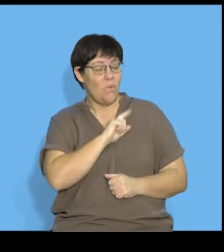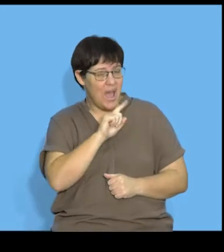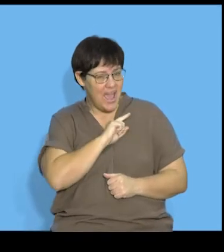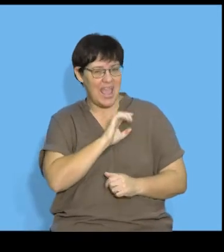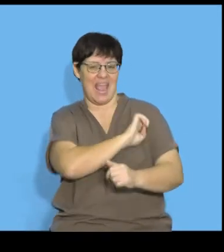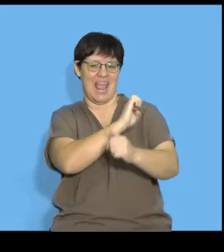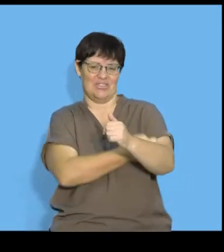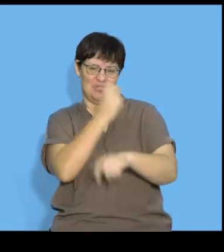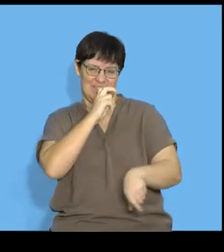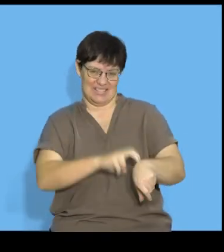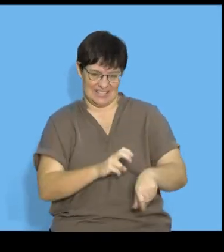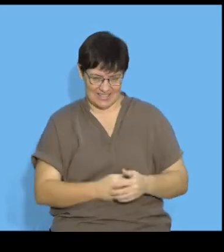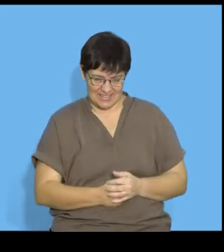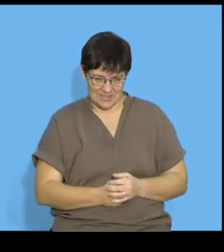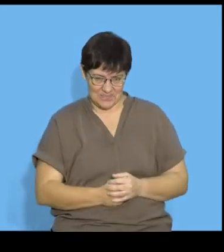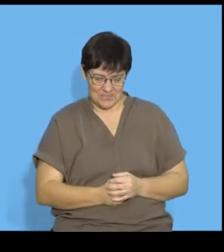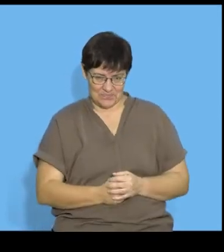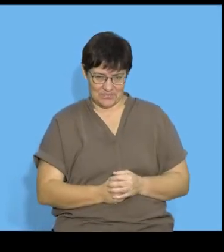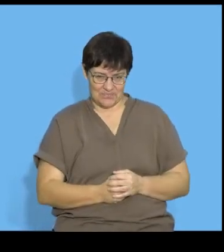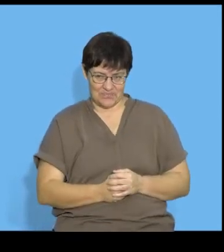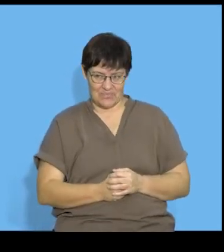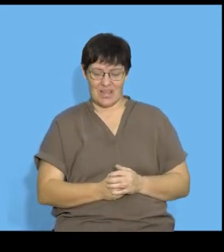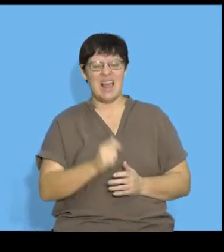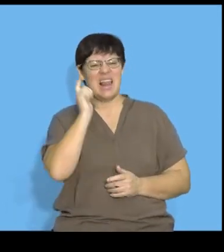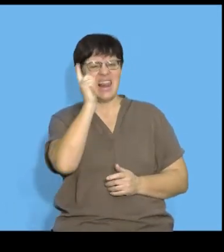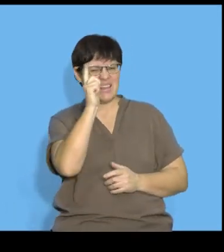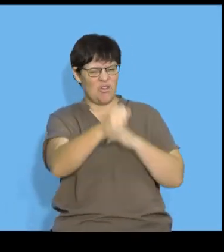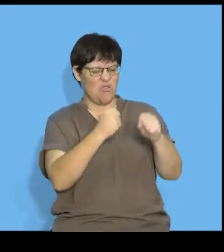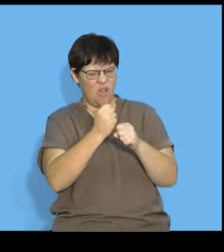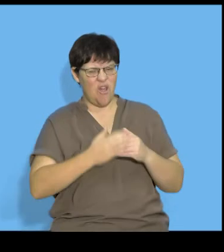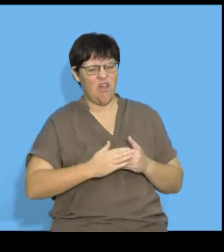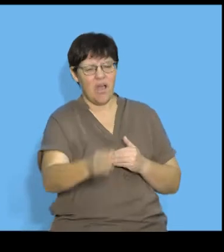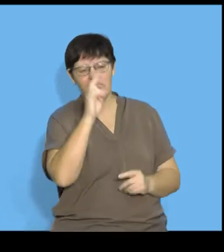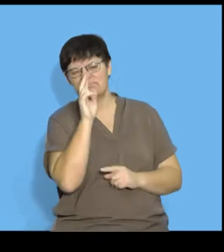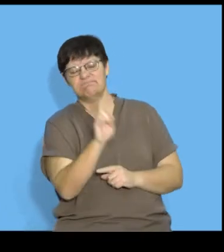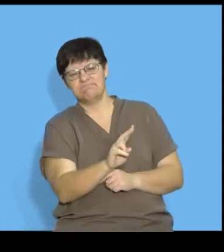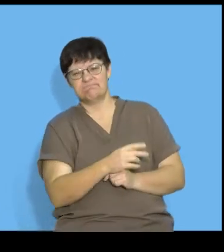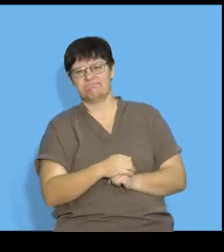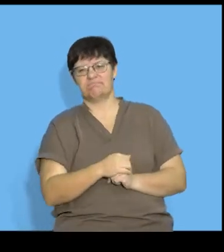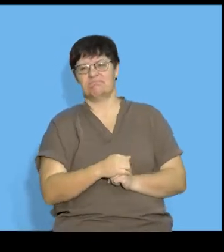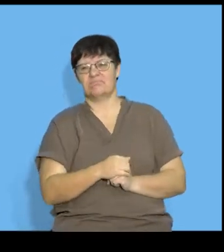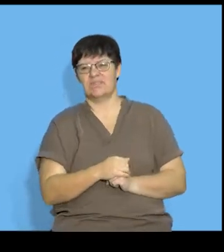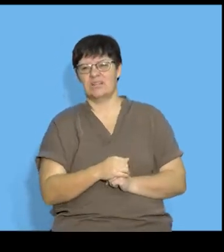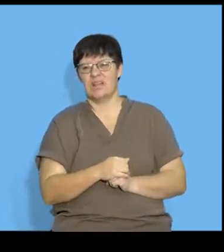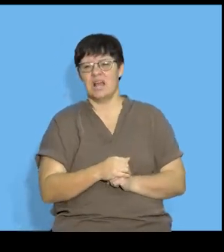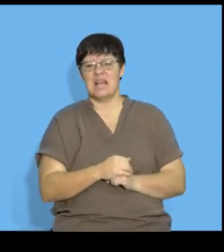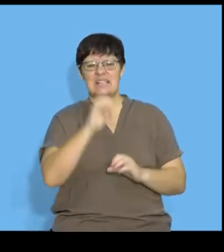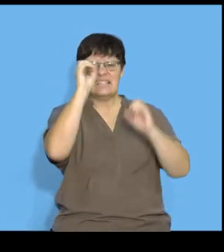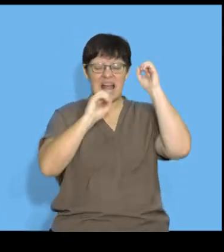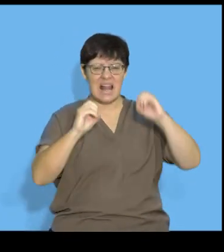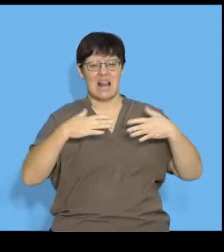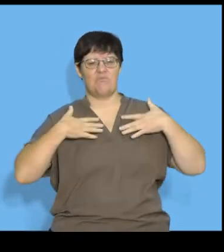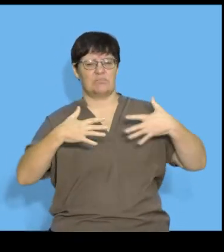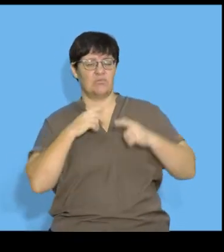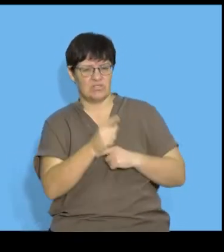energy. Right, later on in the year, you're probably going to look at, right, cellular respiration, and all cells need